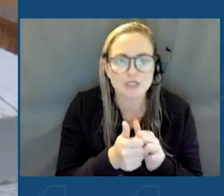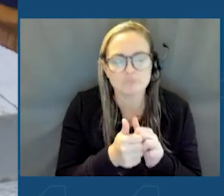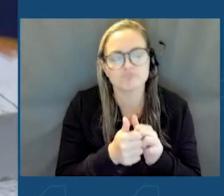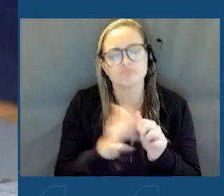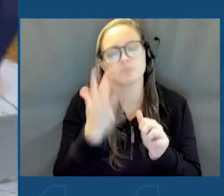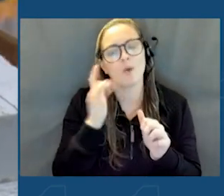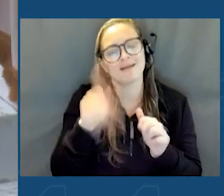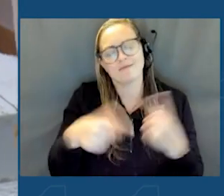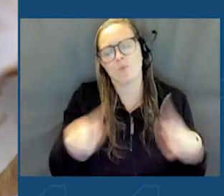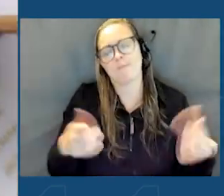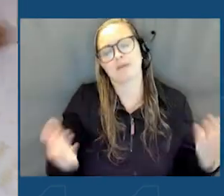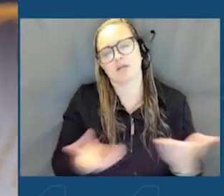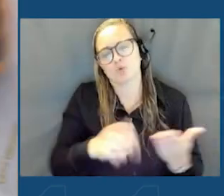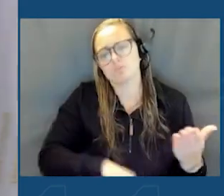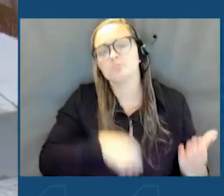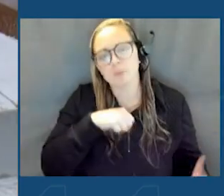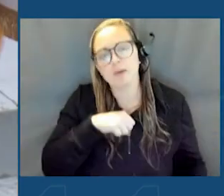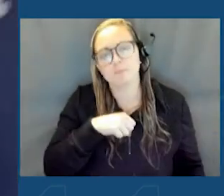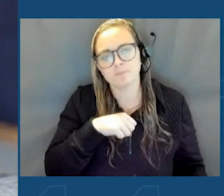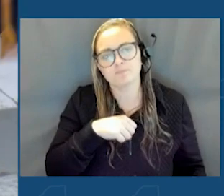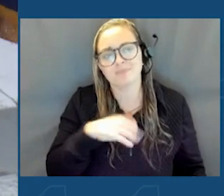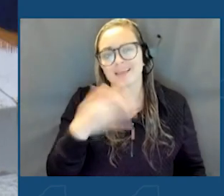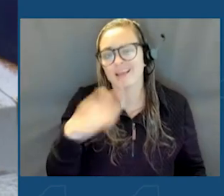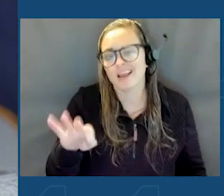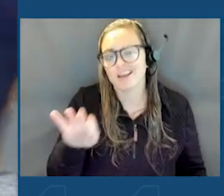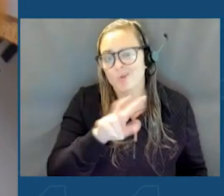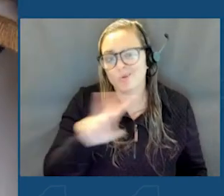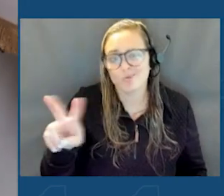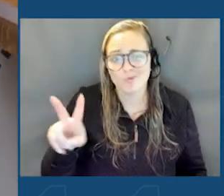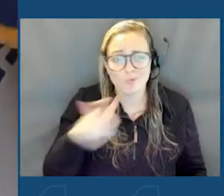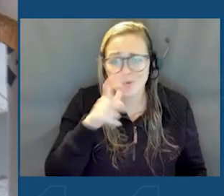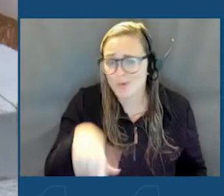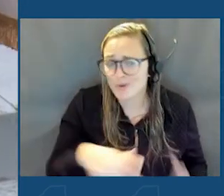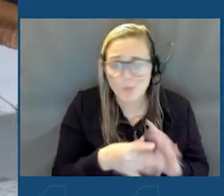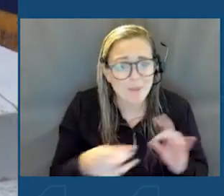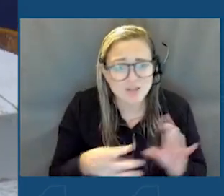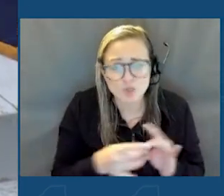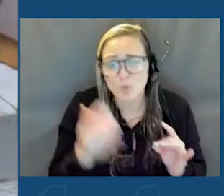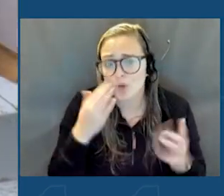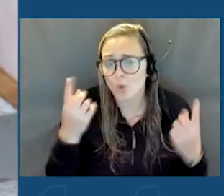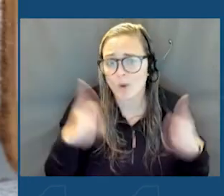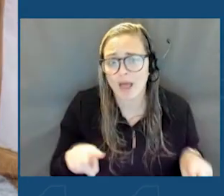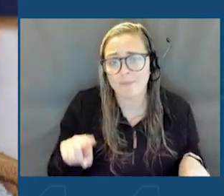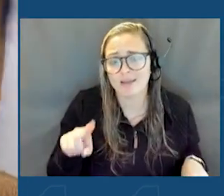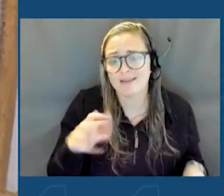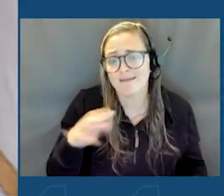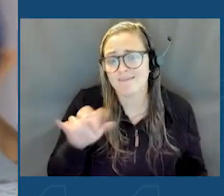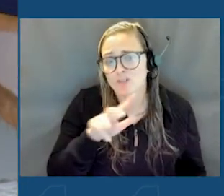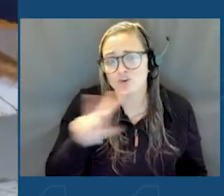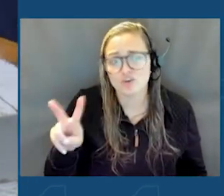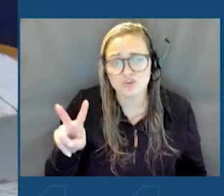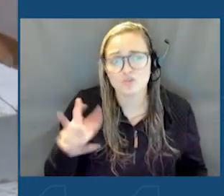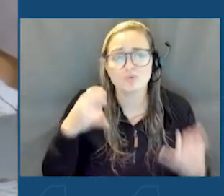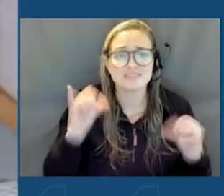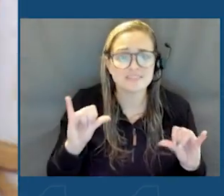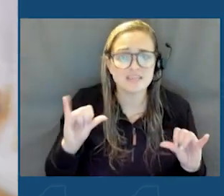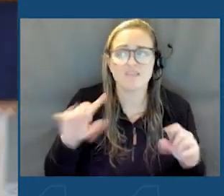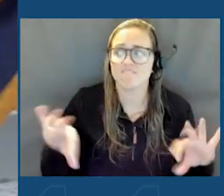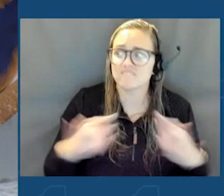to be here. We're so proud it was here in 1932. We don't need to mention that. We know what happened here in 32, and there's still legacy